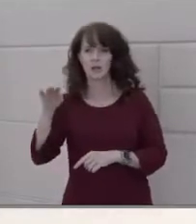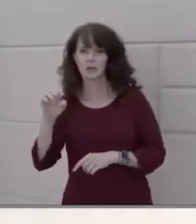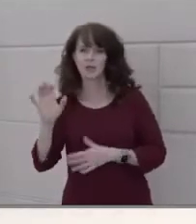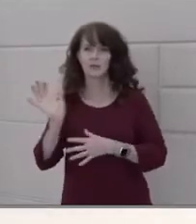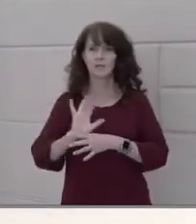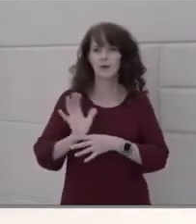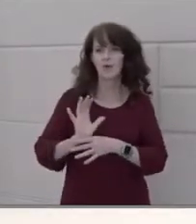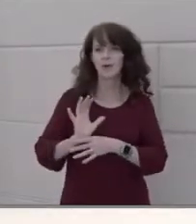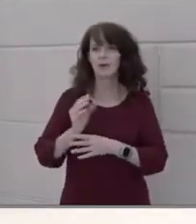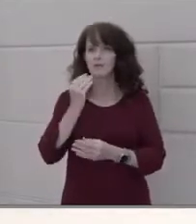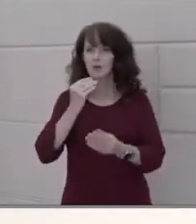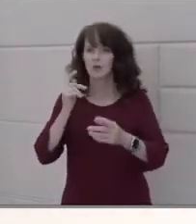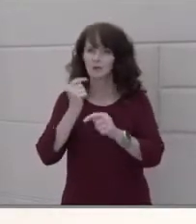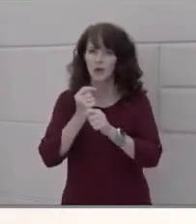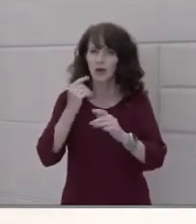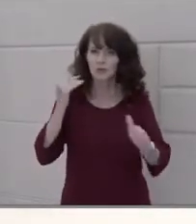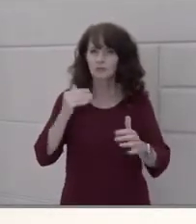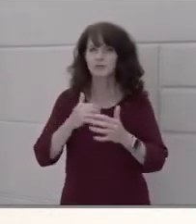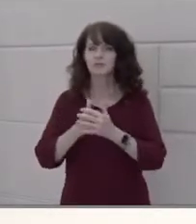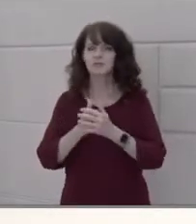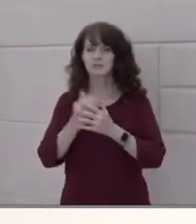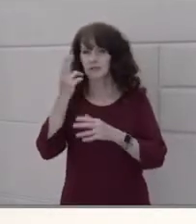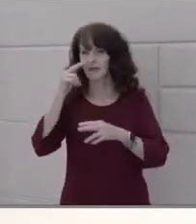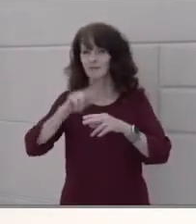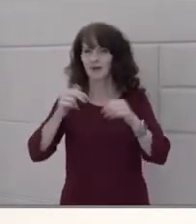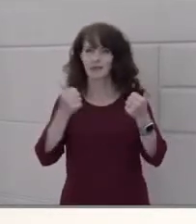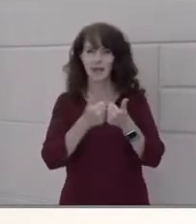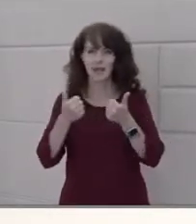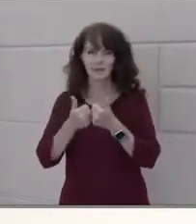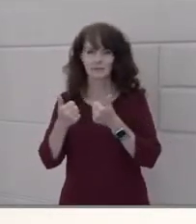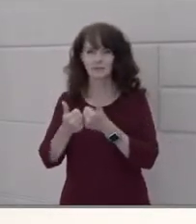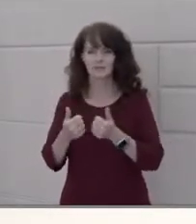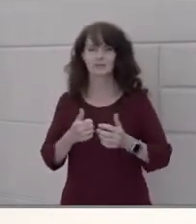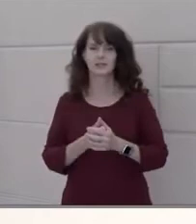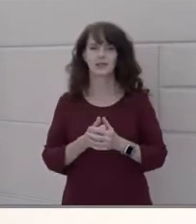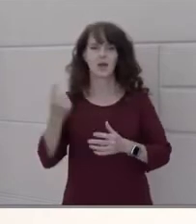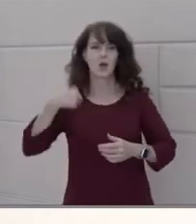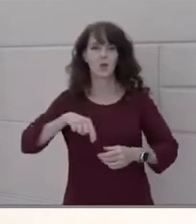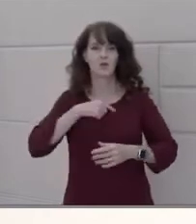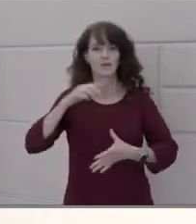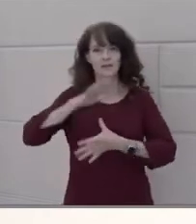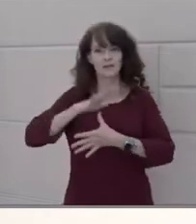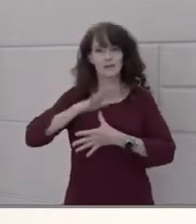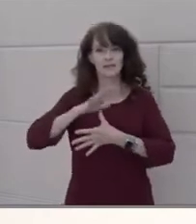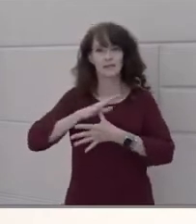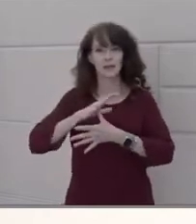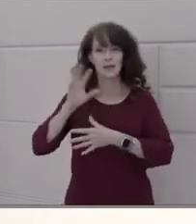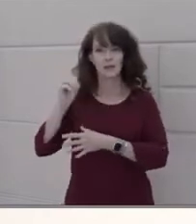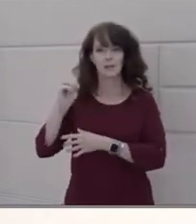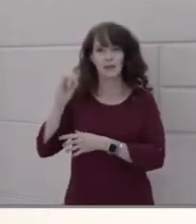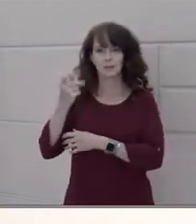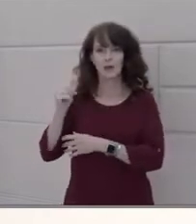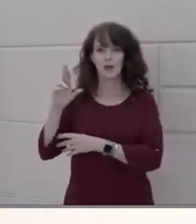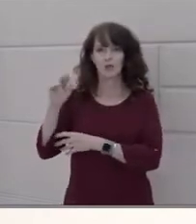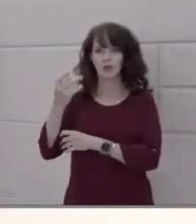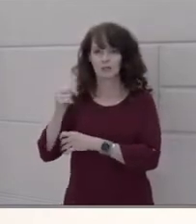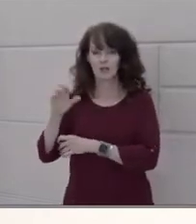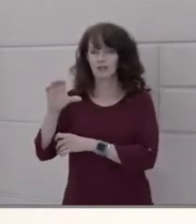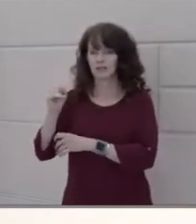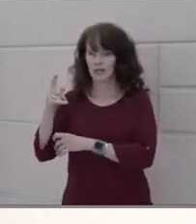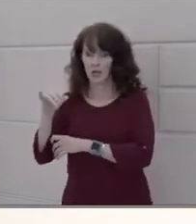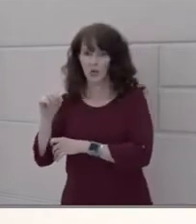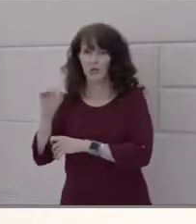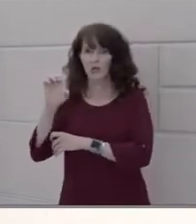movie, food trucks, and fun games. We will be having seniors from McBride, Renaissance, Sato,